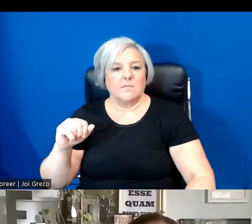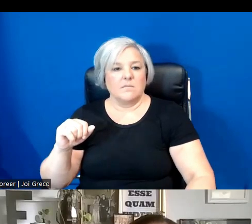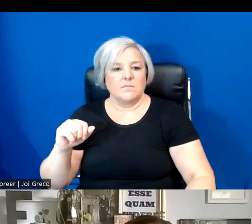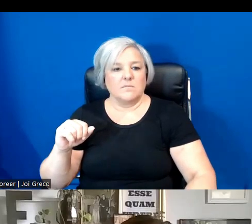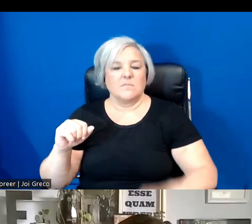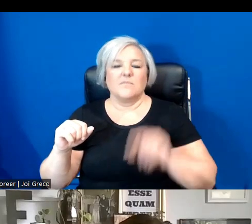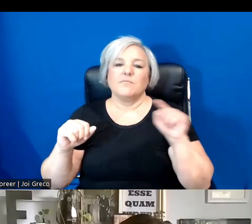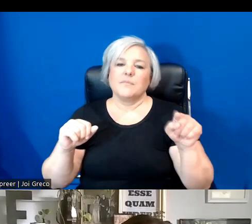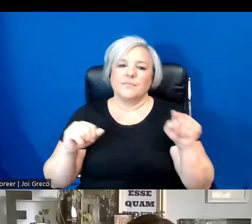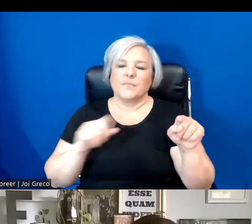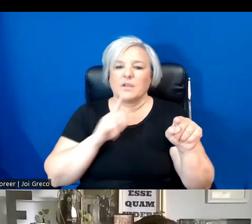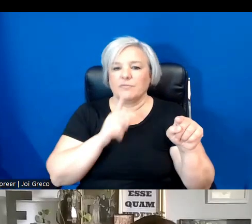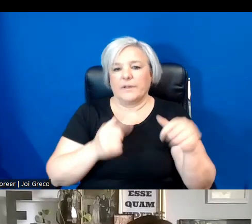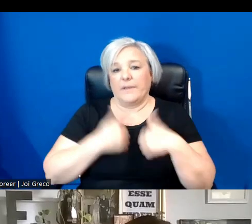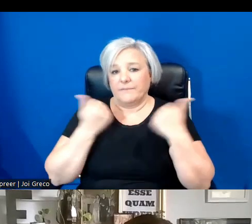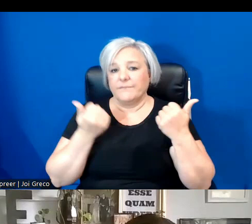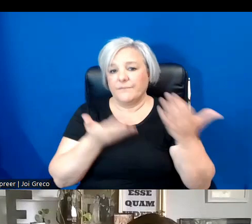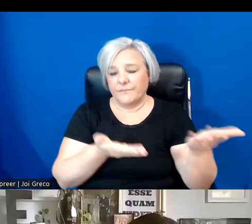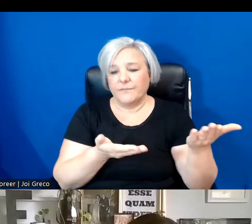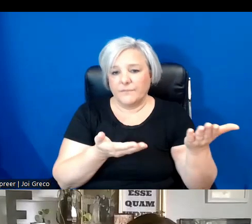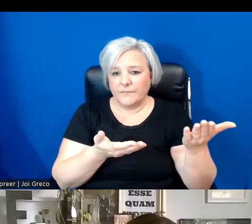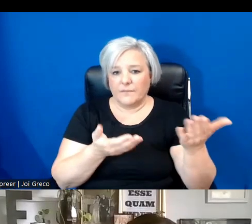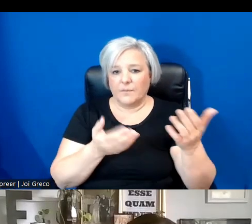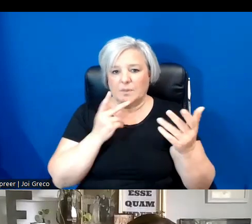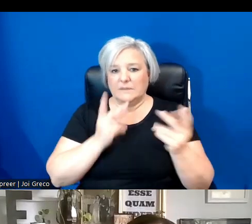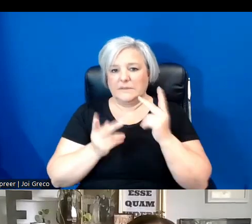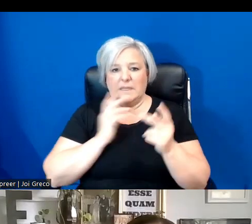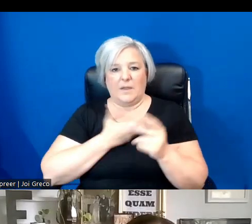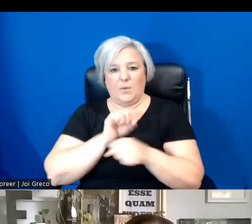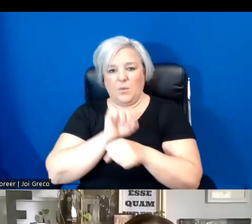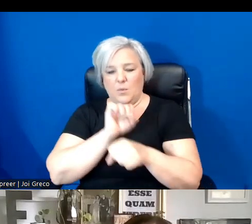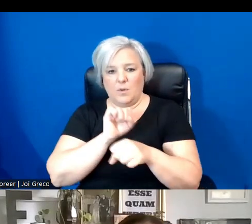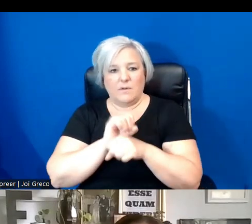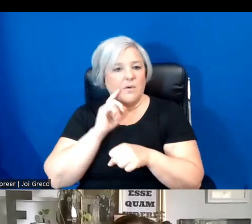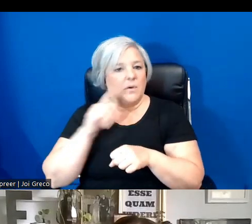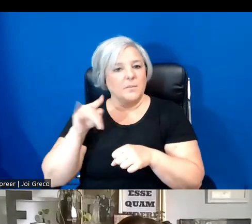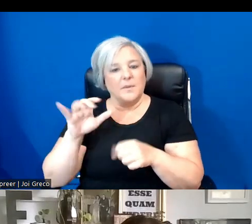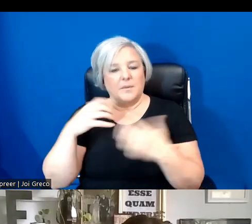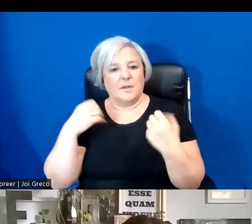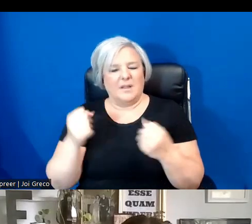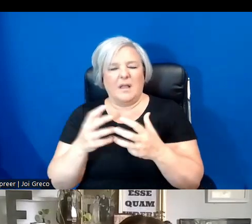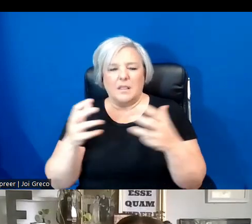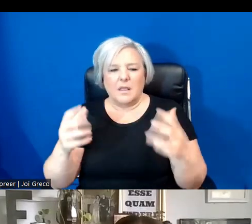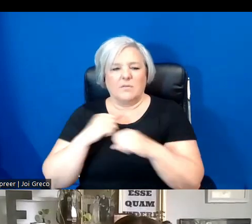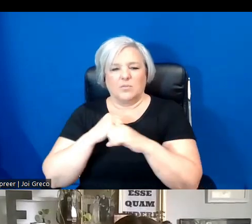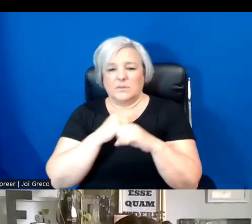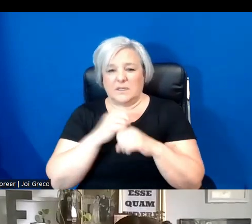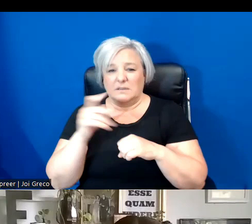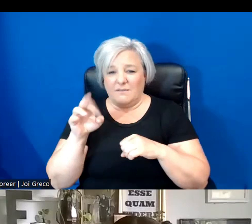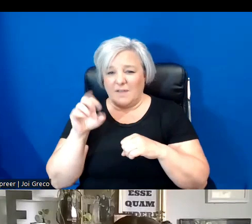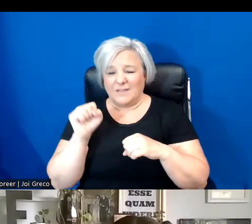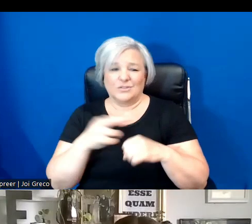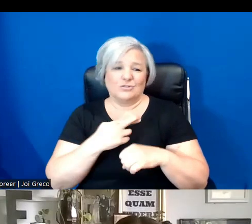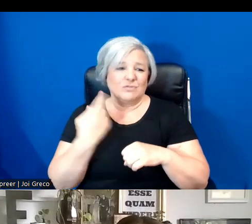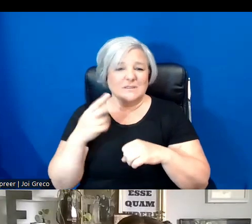So this is a reality of the work that we find ourselves in with public health. Quite a lot of protective factors and risk factors